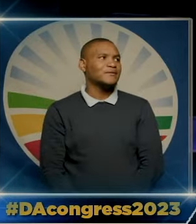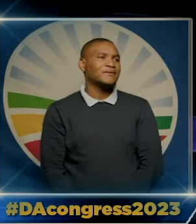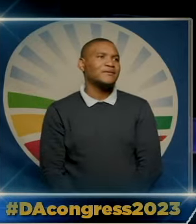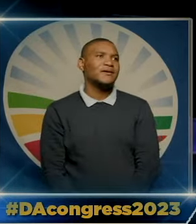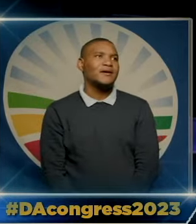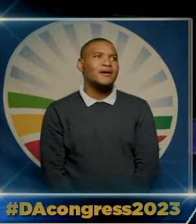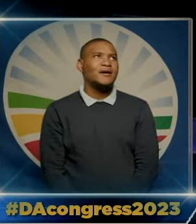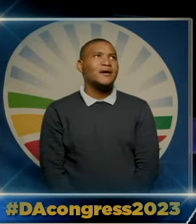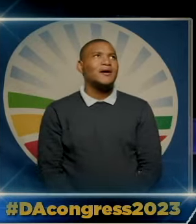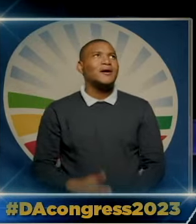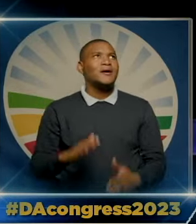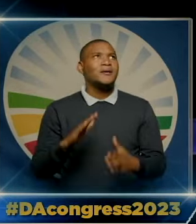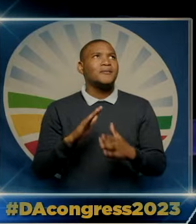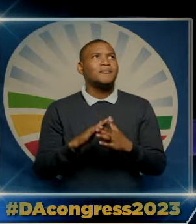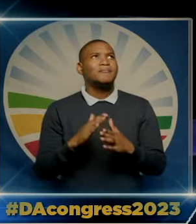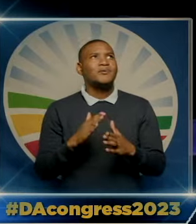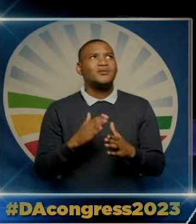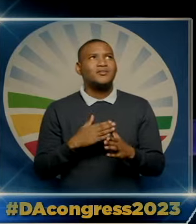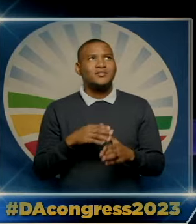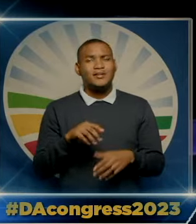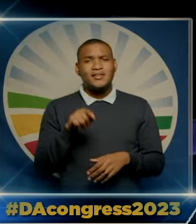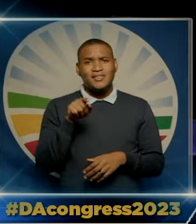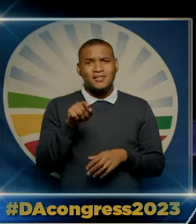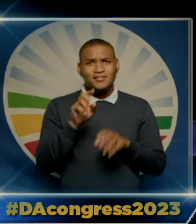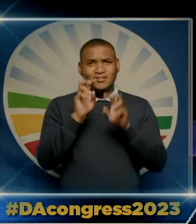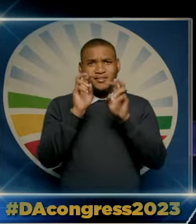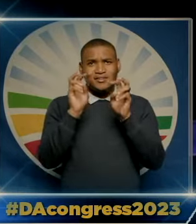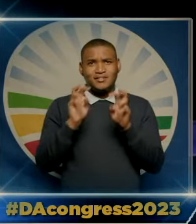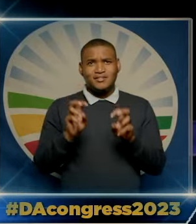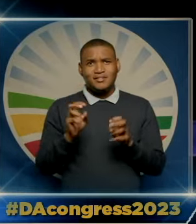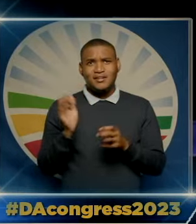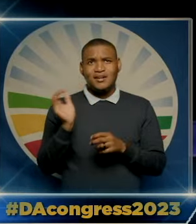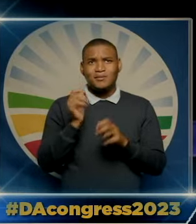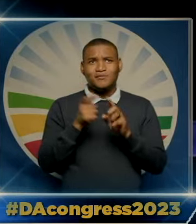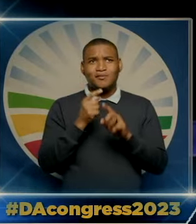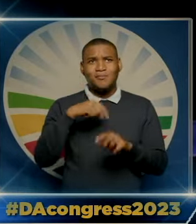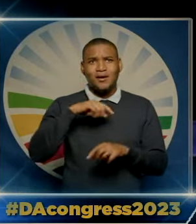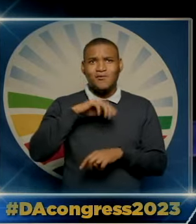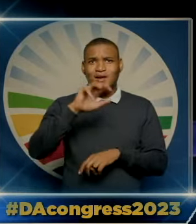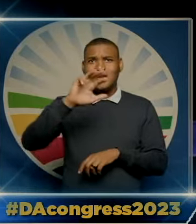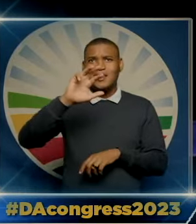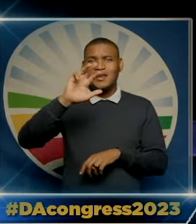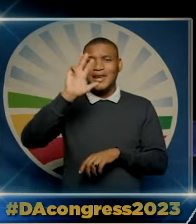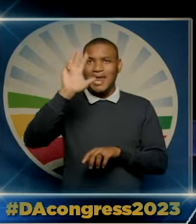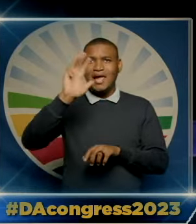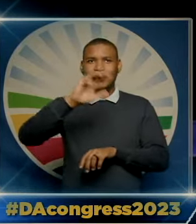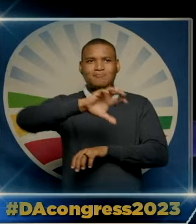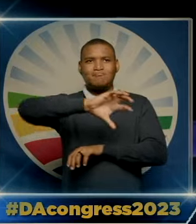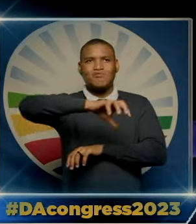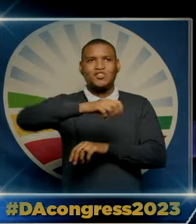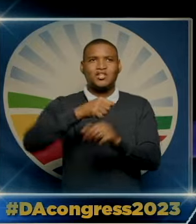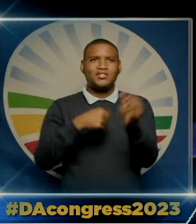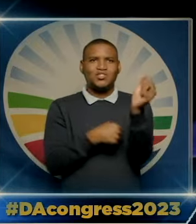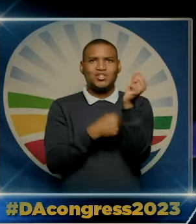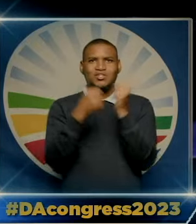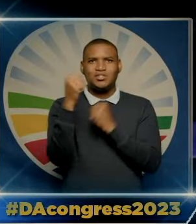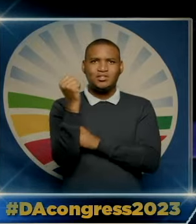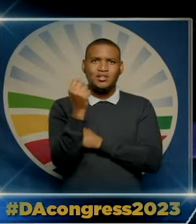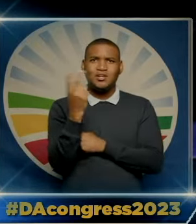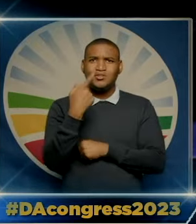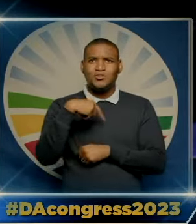You got that right. This electricity comes from our 9 provincial structures. Yeah. So as we